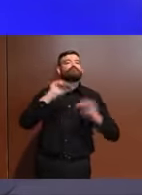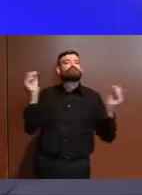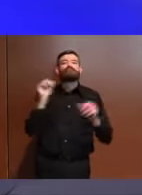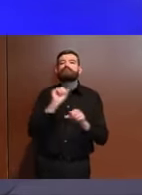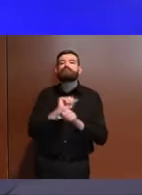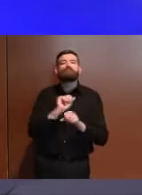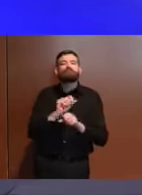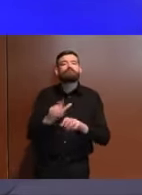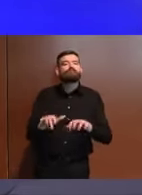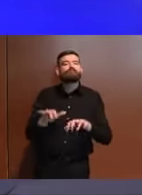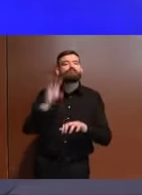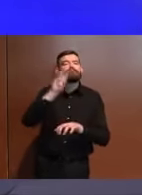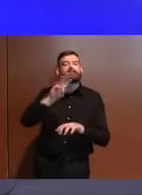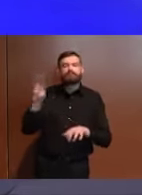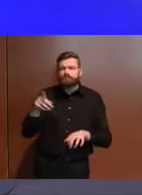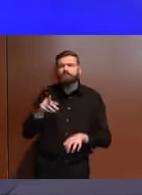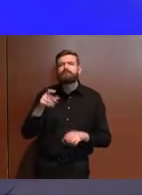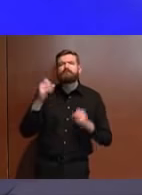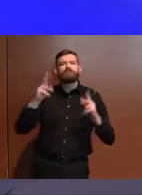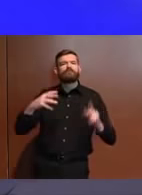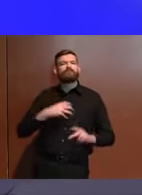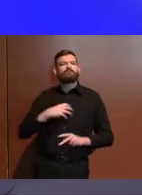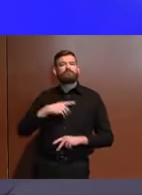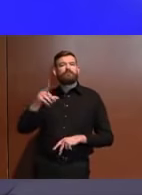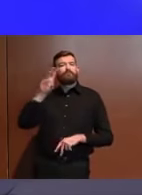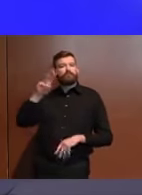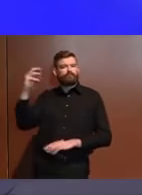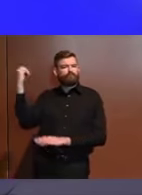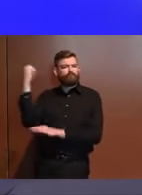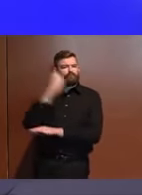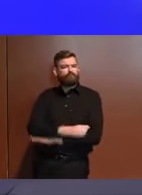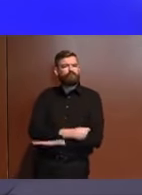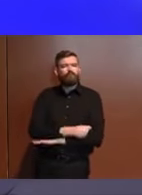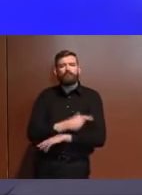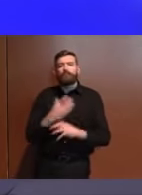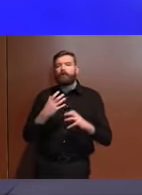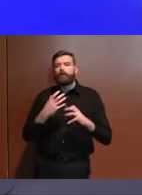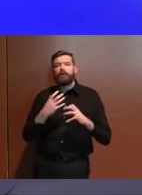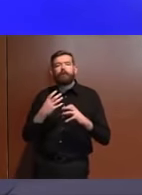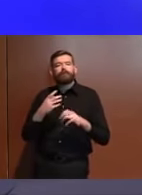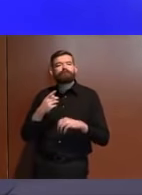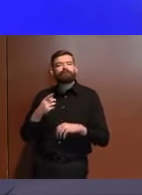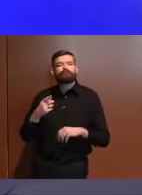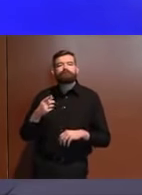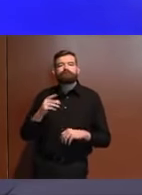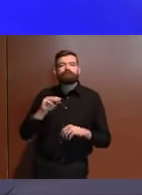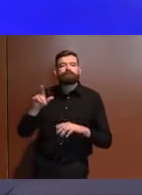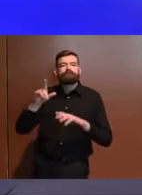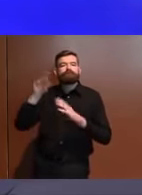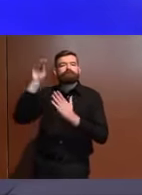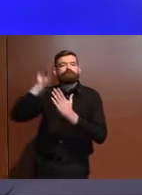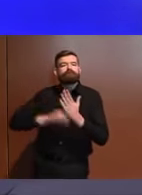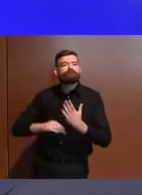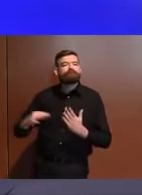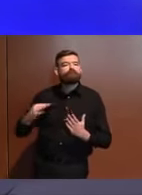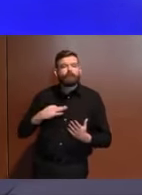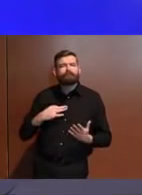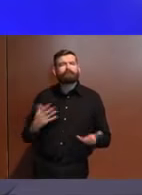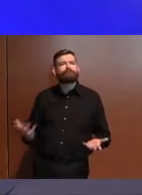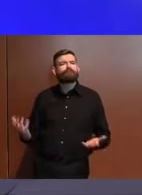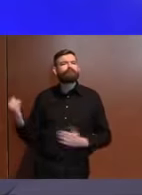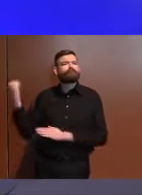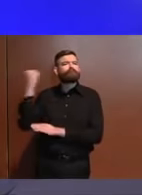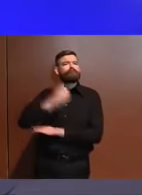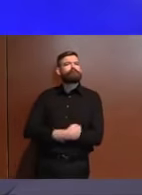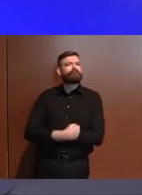having great difficulty registering and signing complaints. So which unemployment. Okay. Yeah. Any